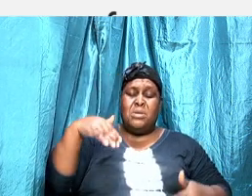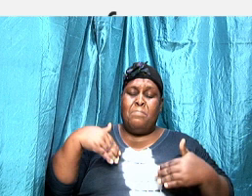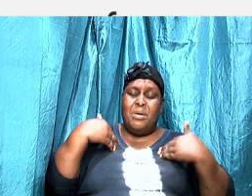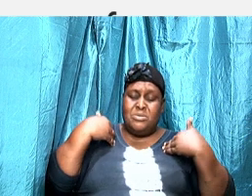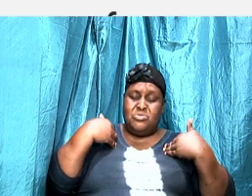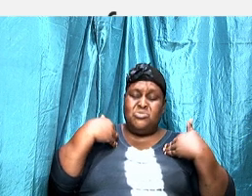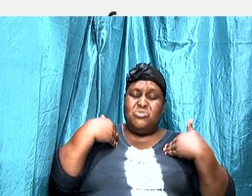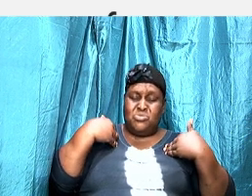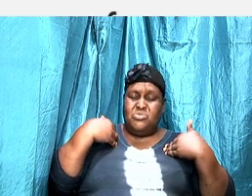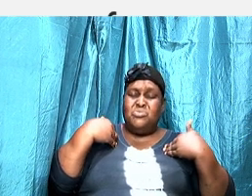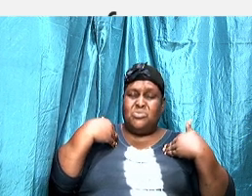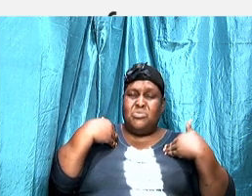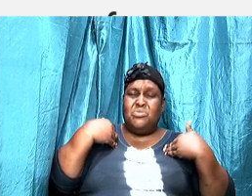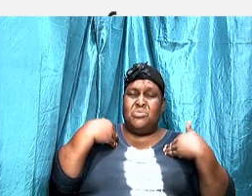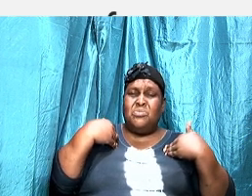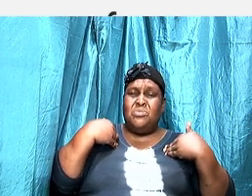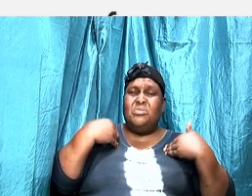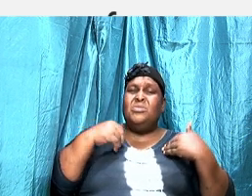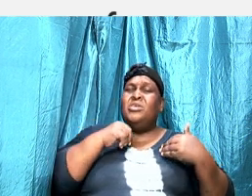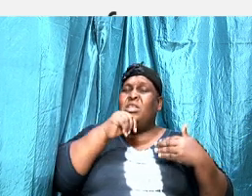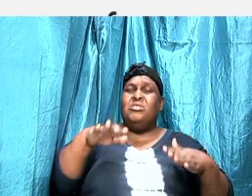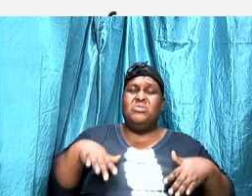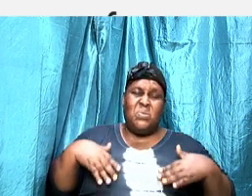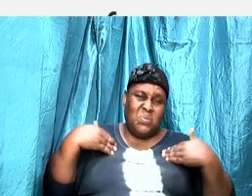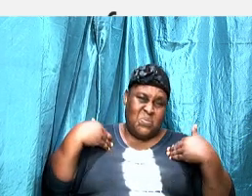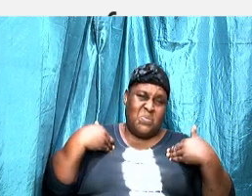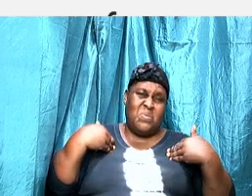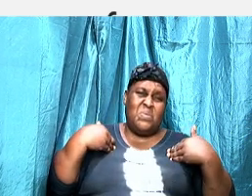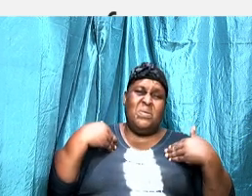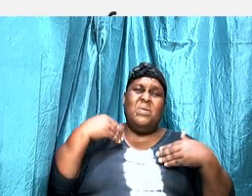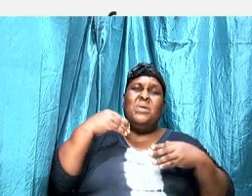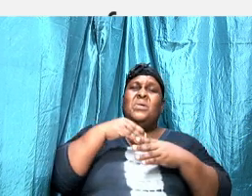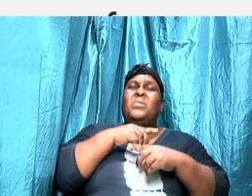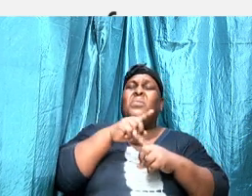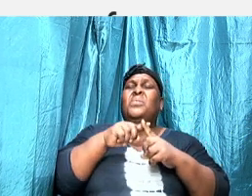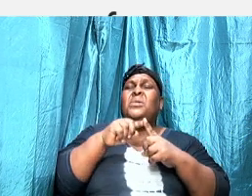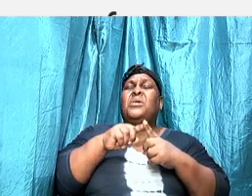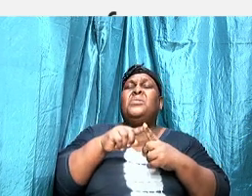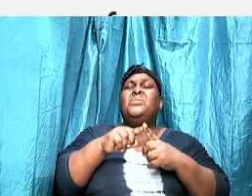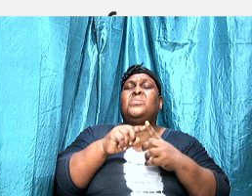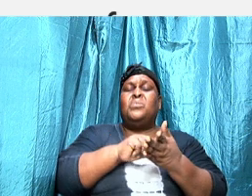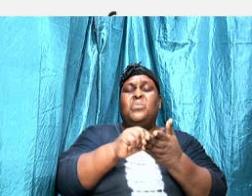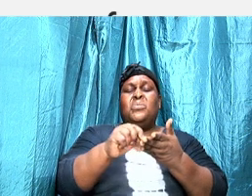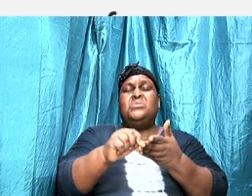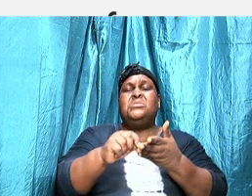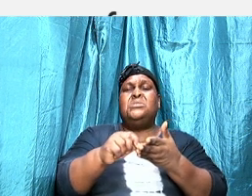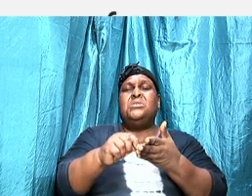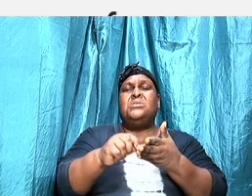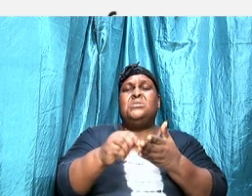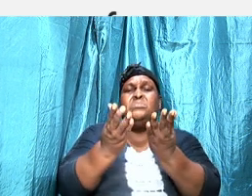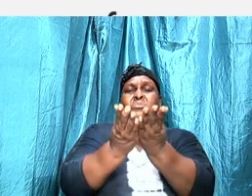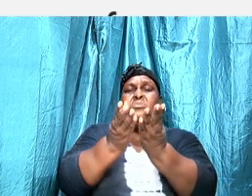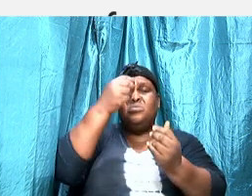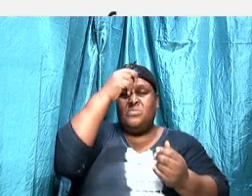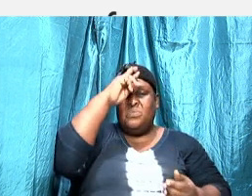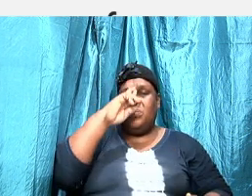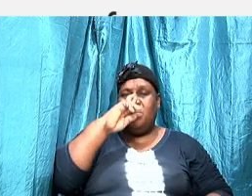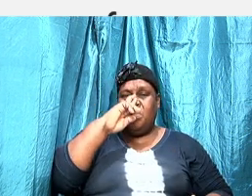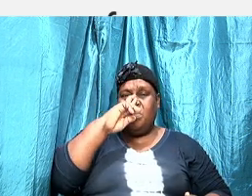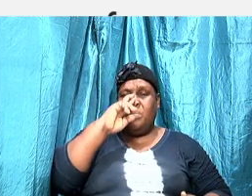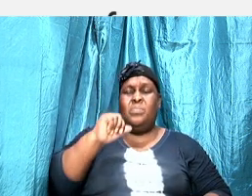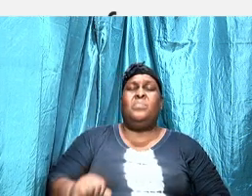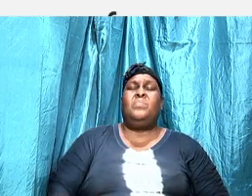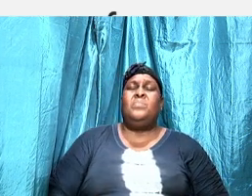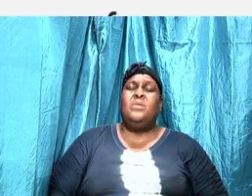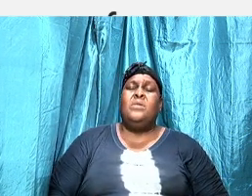was mature in the faith at this time when he was writing this epistle. And of course, the book was written while Paul